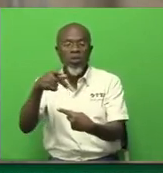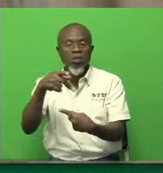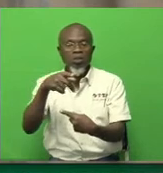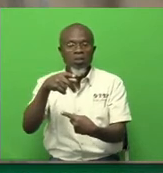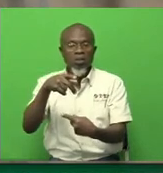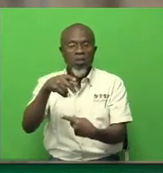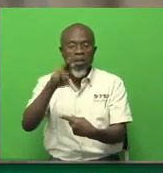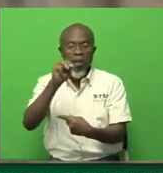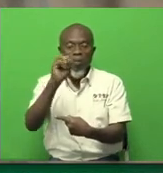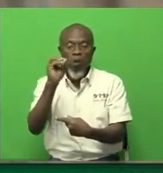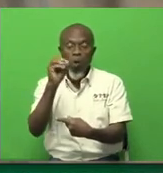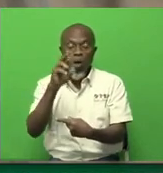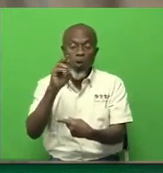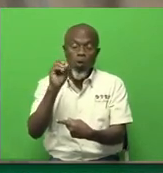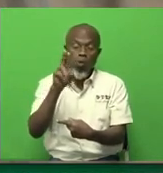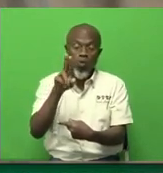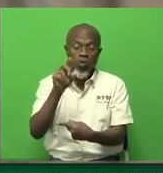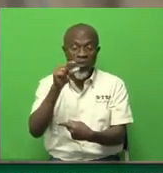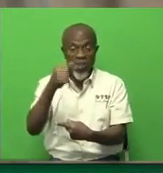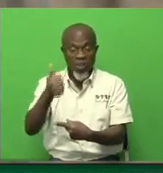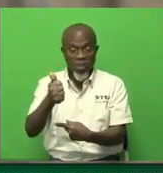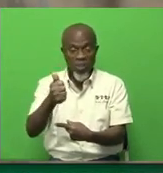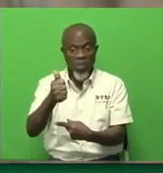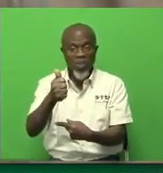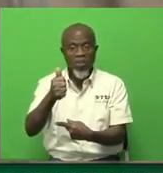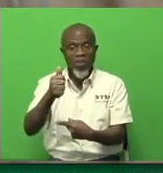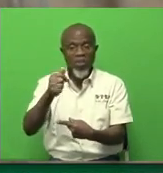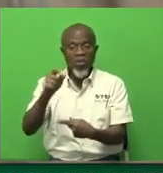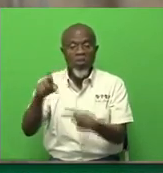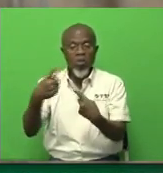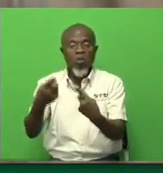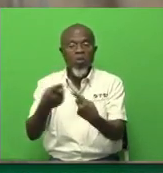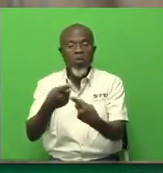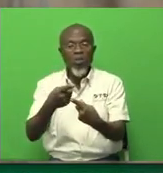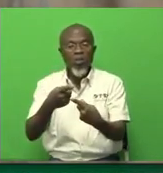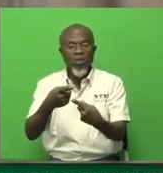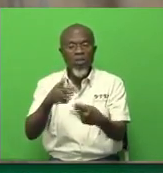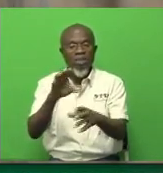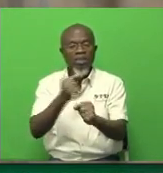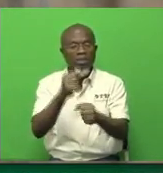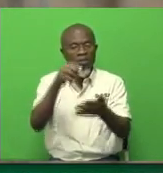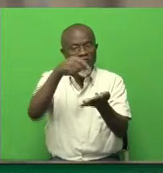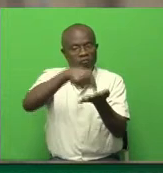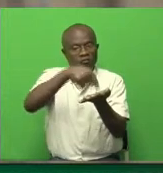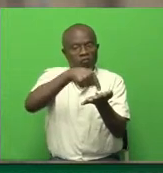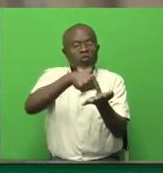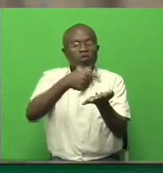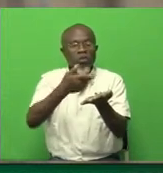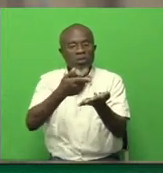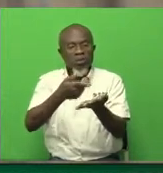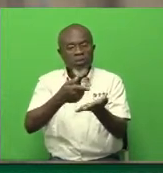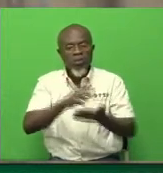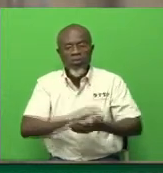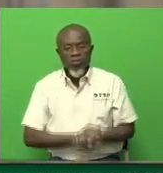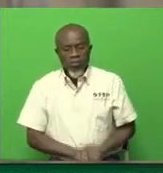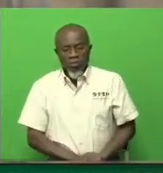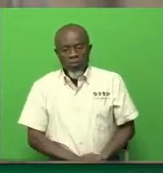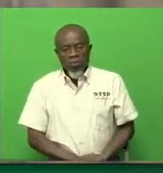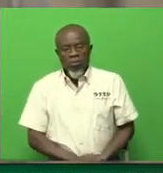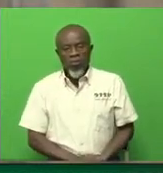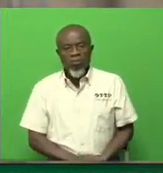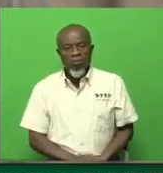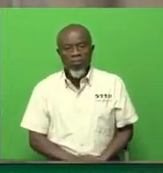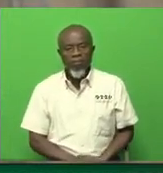Rosa pretty song because they had to Traverse on those roads to campaign in maruga table on Madam speaker I'm advocating on